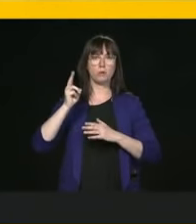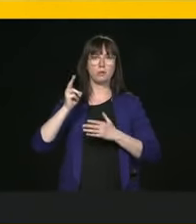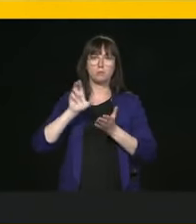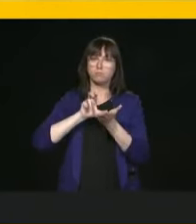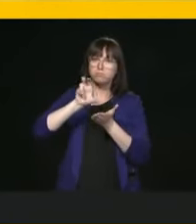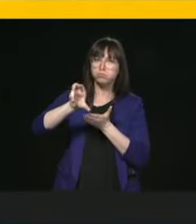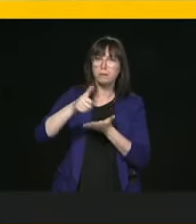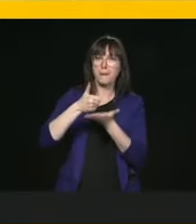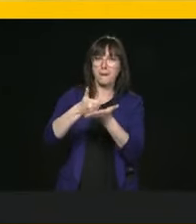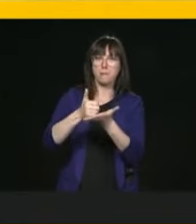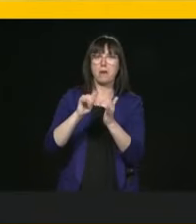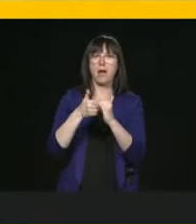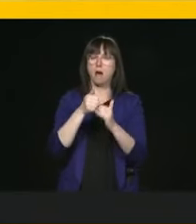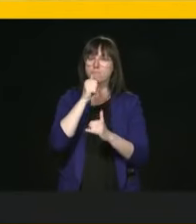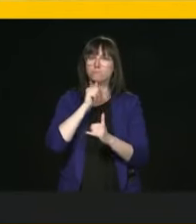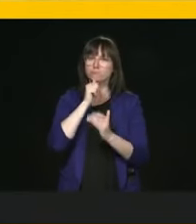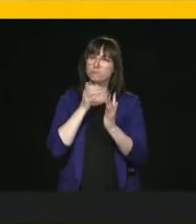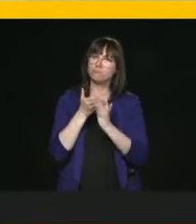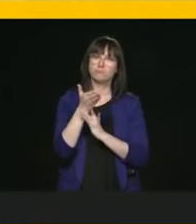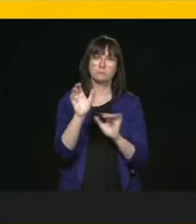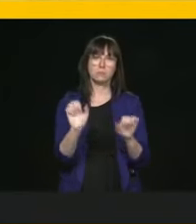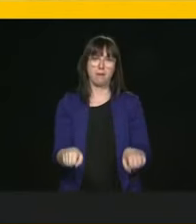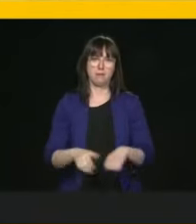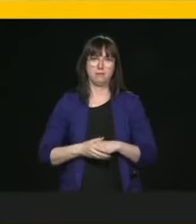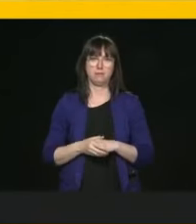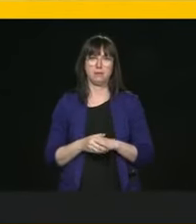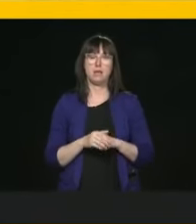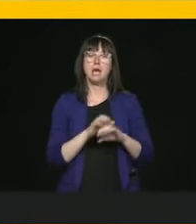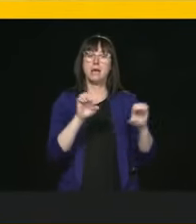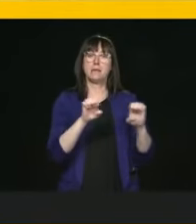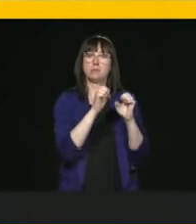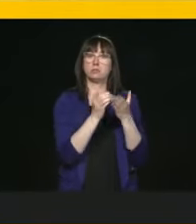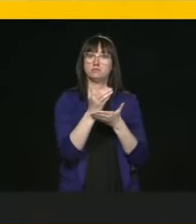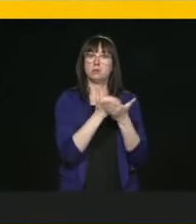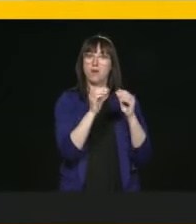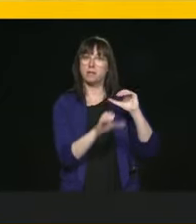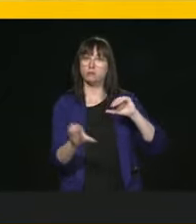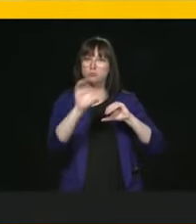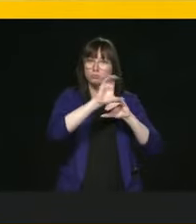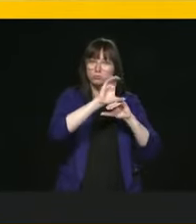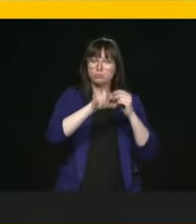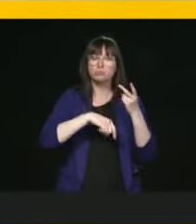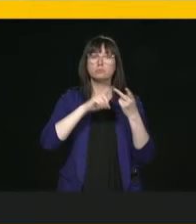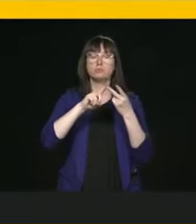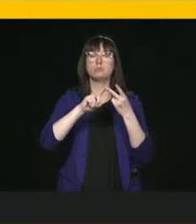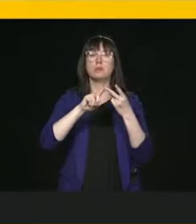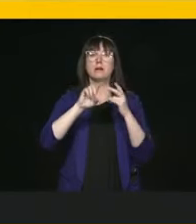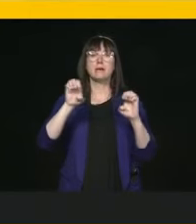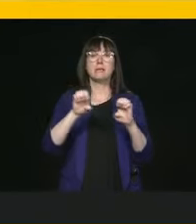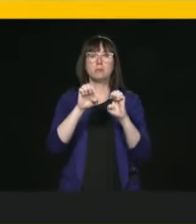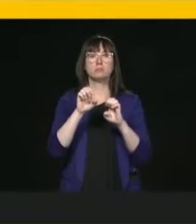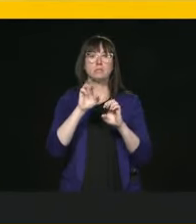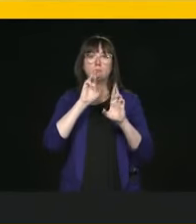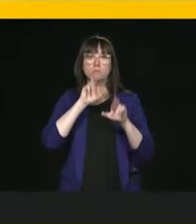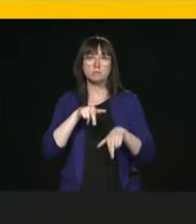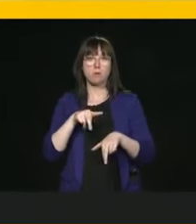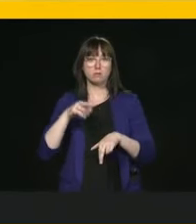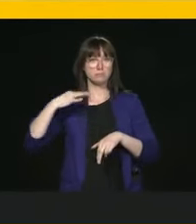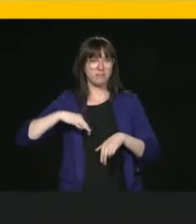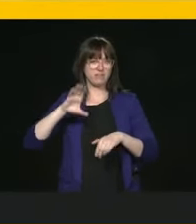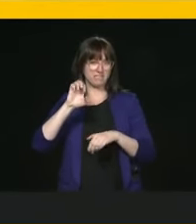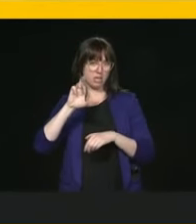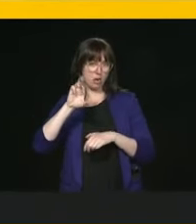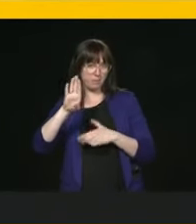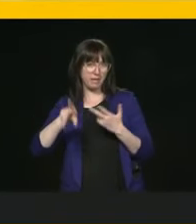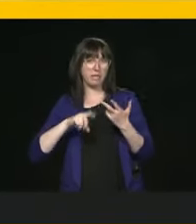emergency benefit, the wage benefit, and the loans for small businesses. We are supporting millions of families and workers right